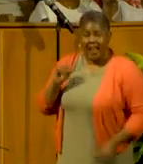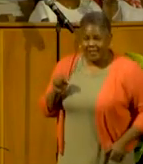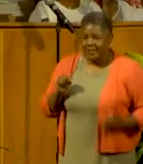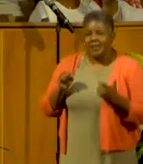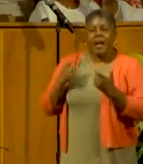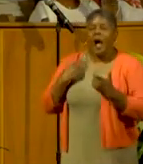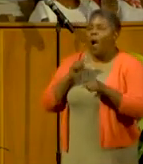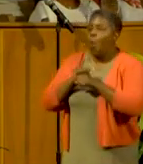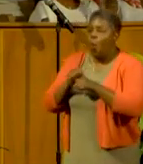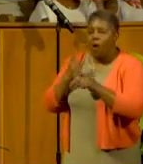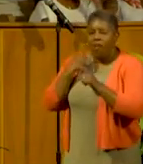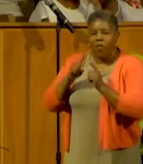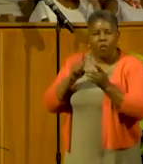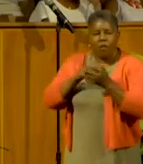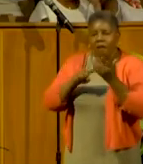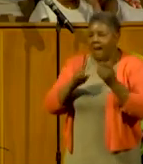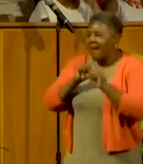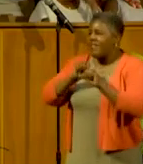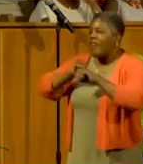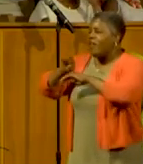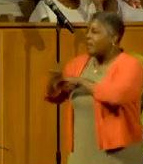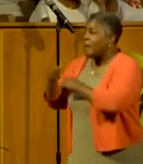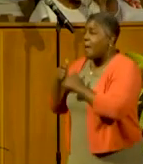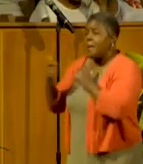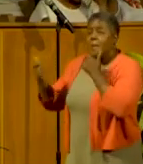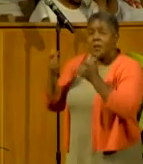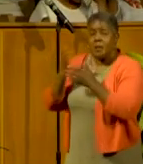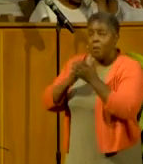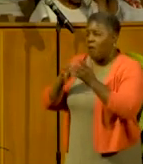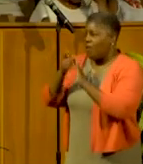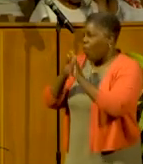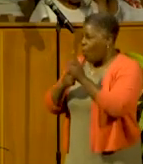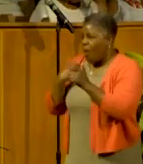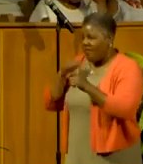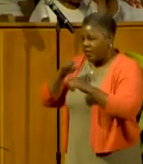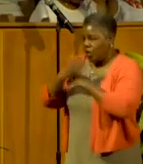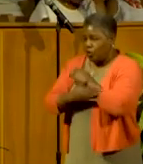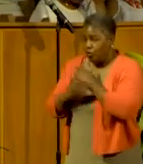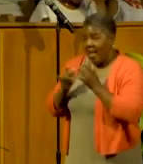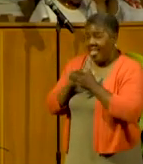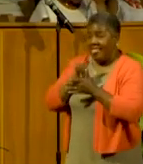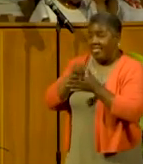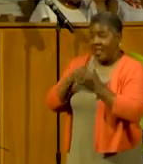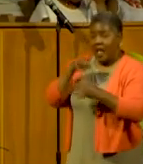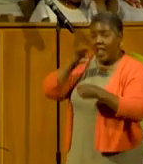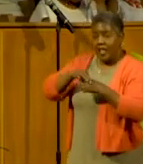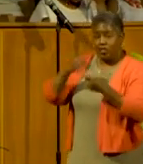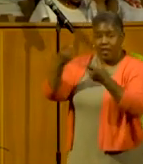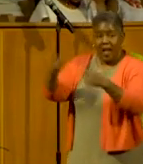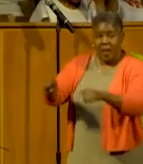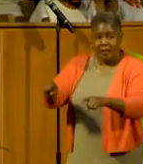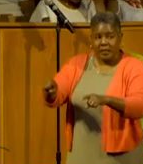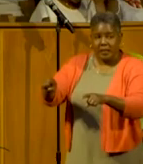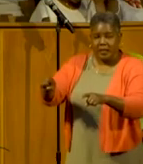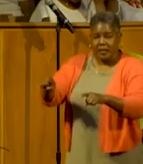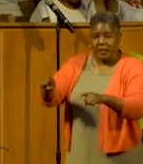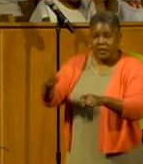I worked for the Surgeon General and gave advice on some of the largest pieces of legislation in this country, but then an election happened.